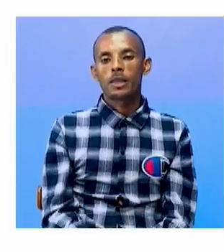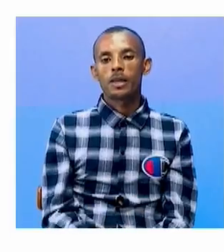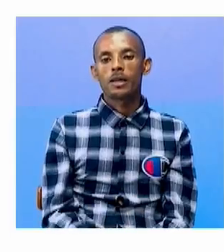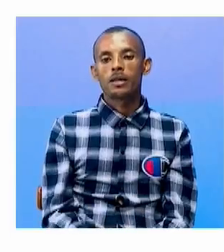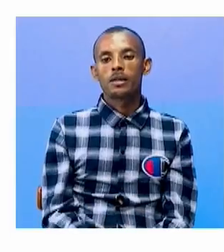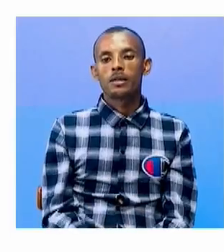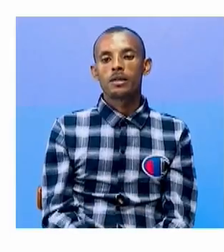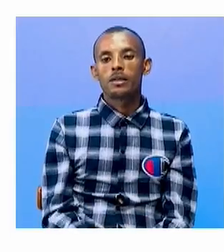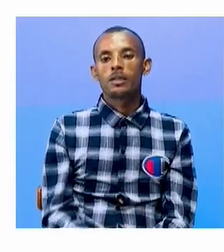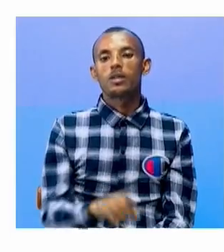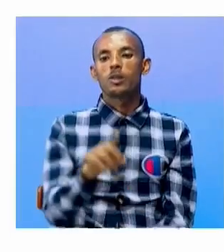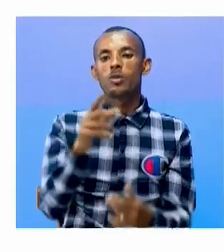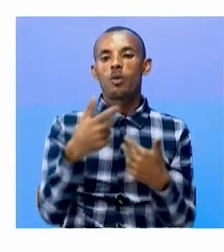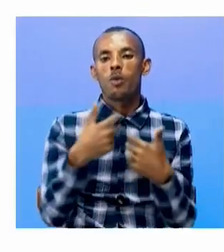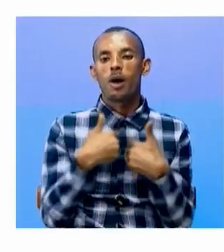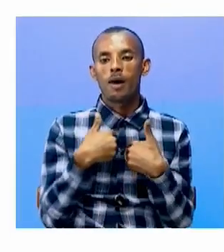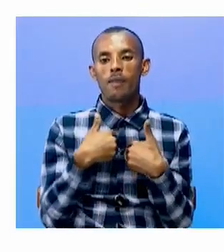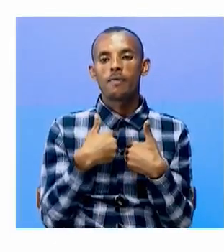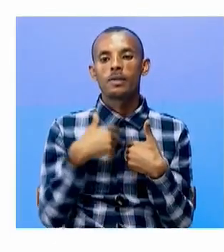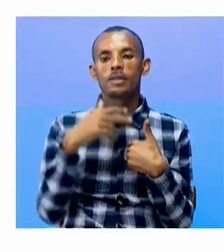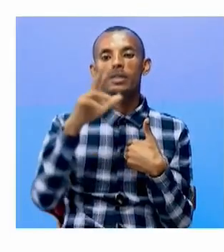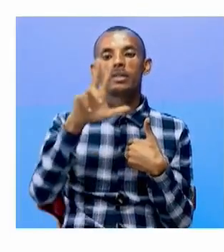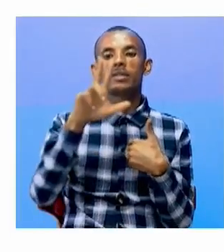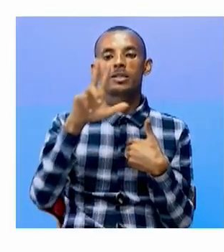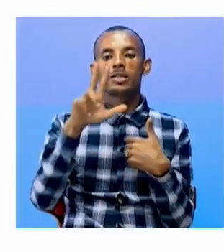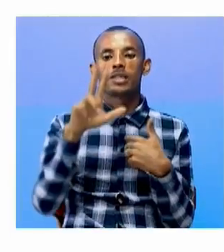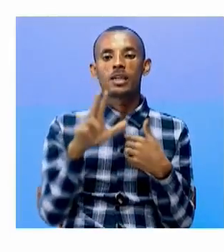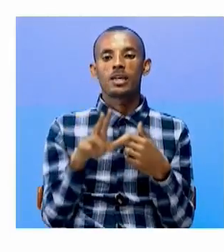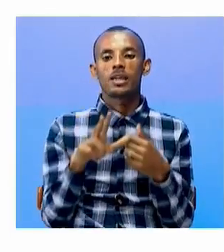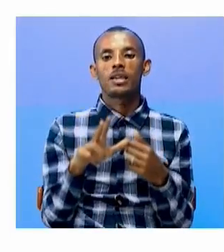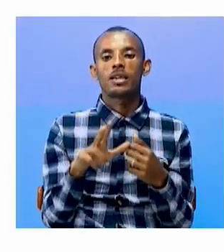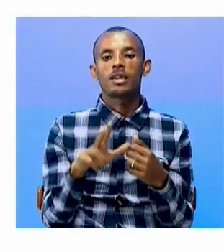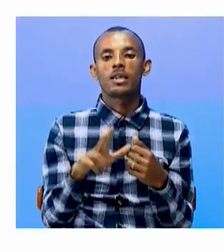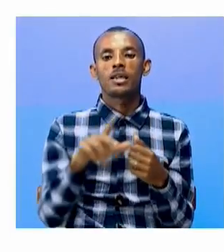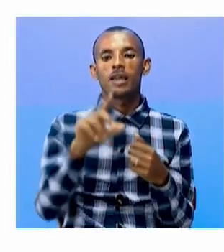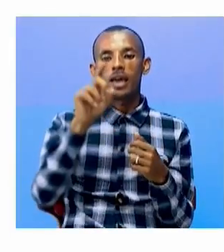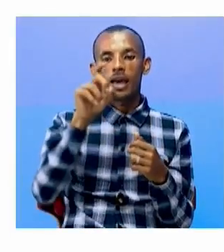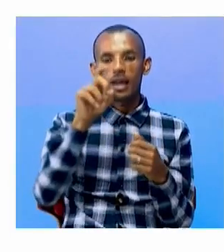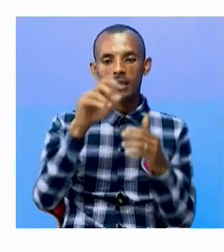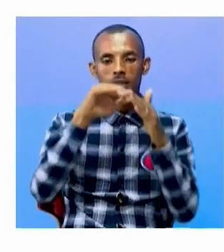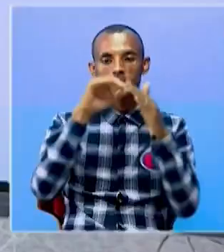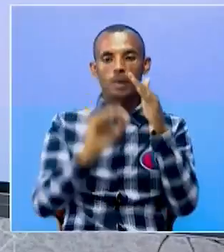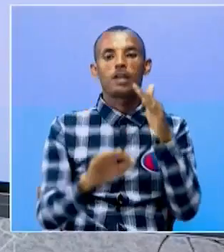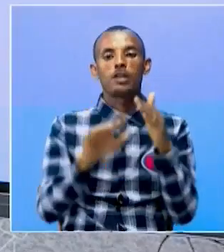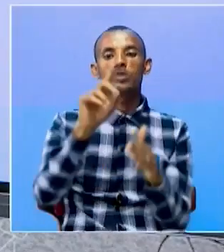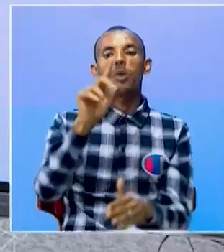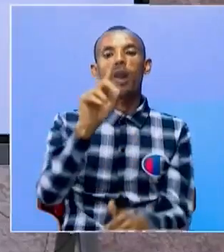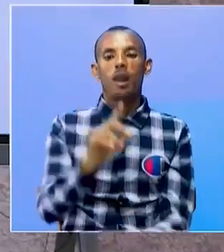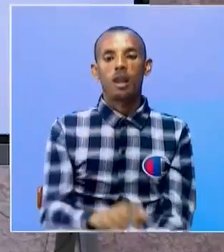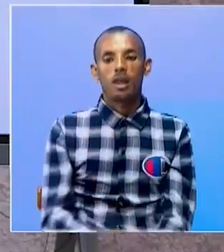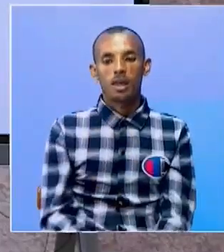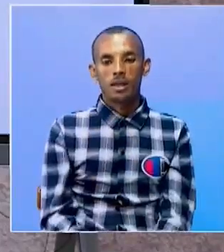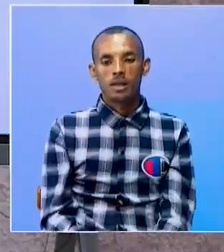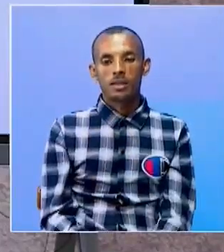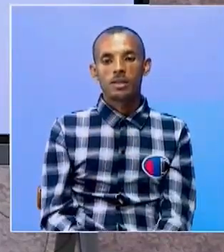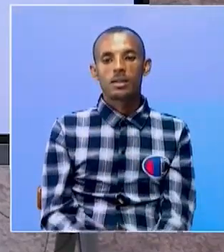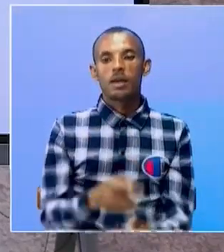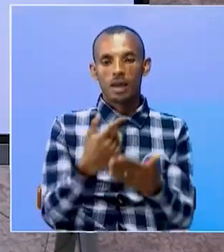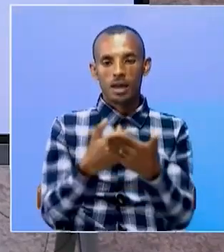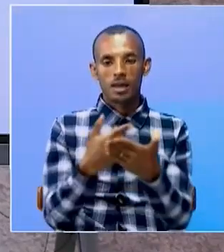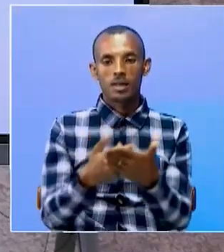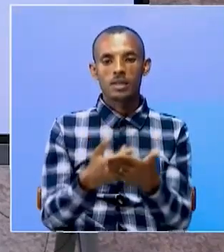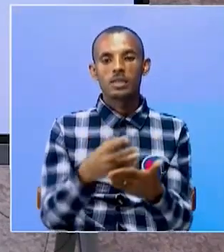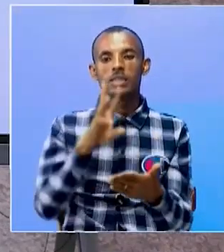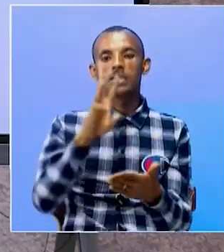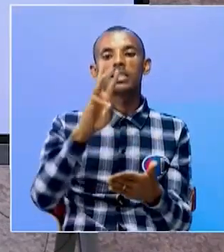3. So you have 3 into x minus 1. Again here, you